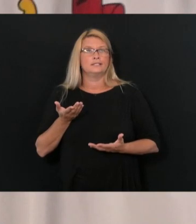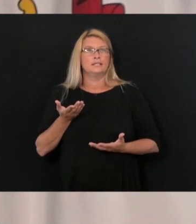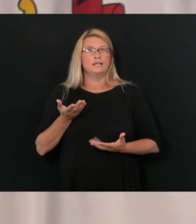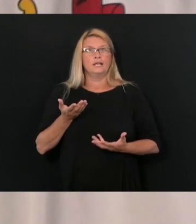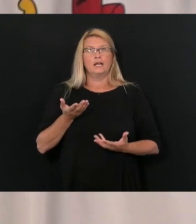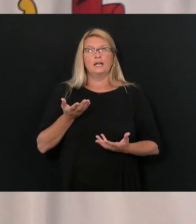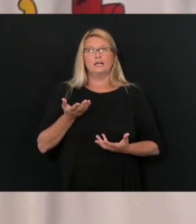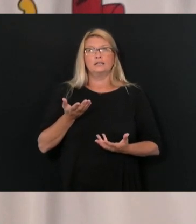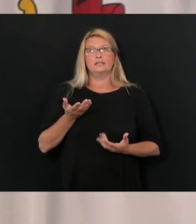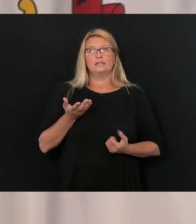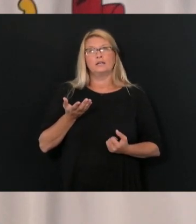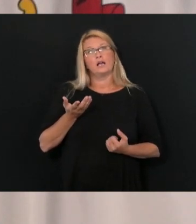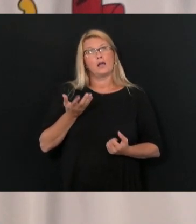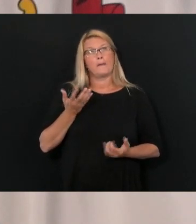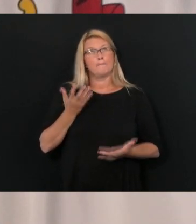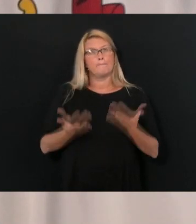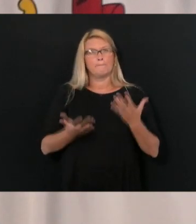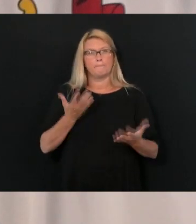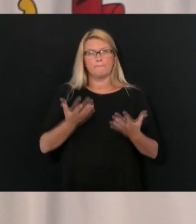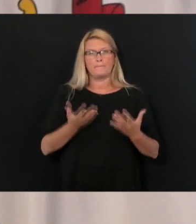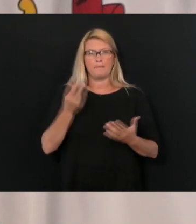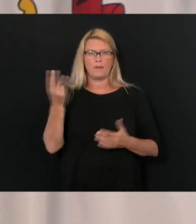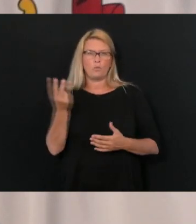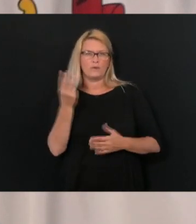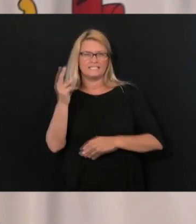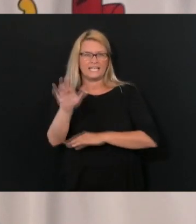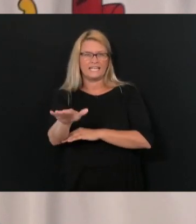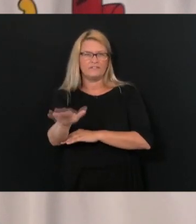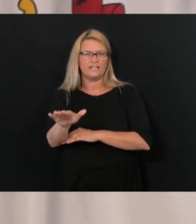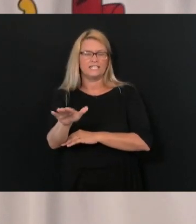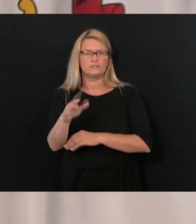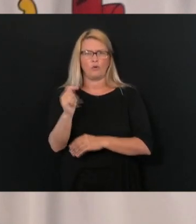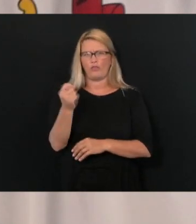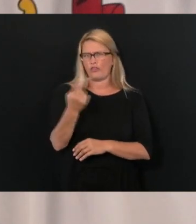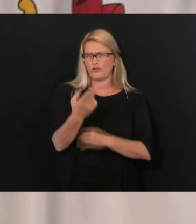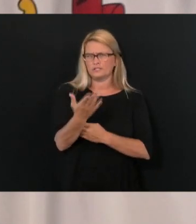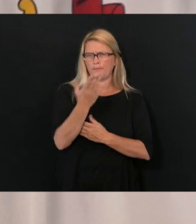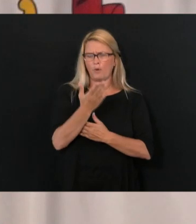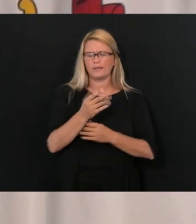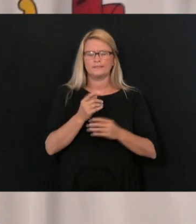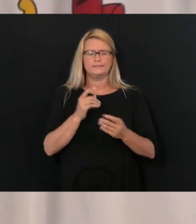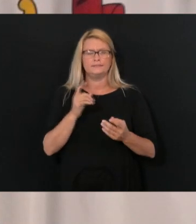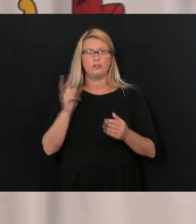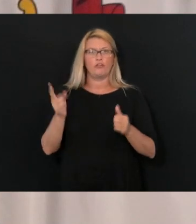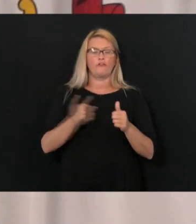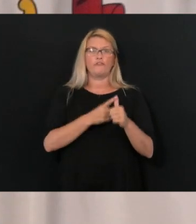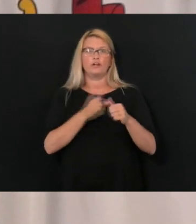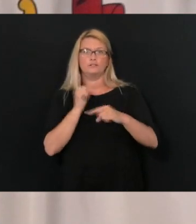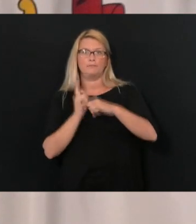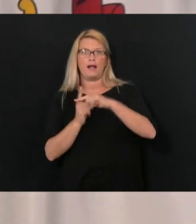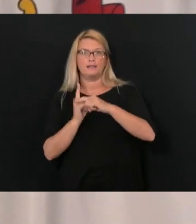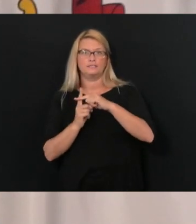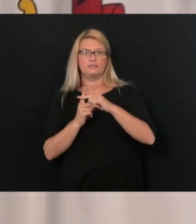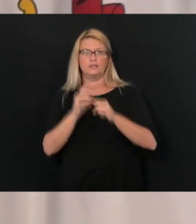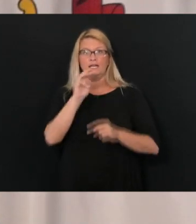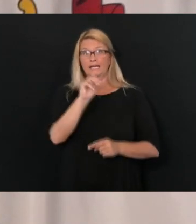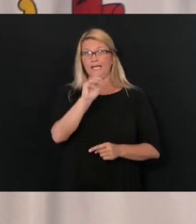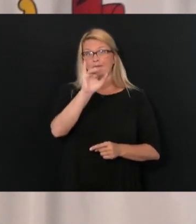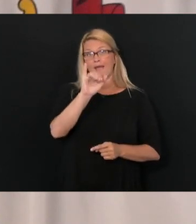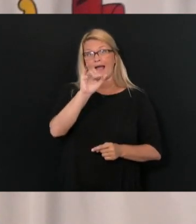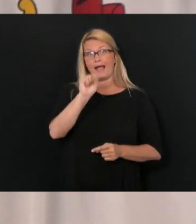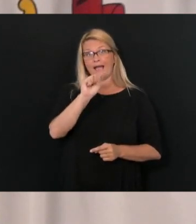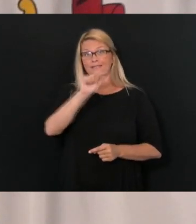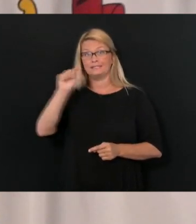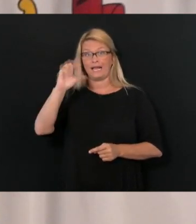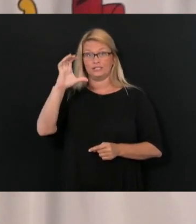either late on Wednesday or on Thursday of our first case with this